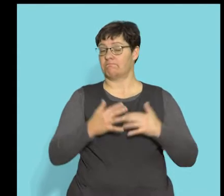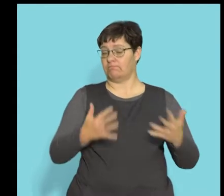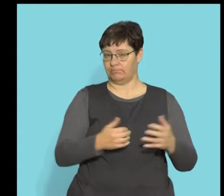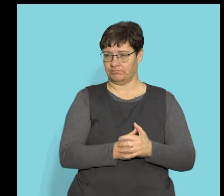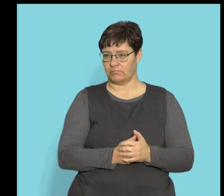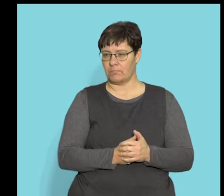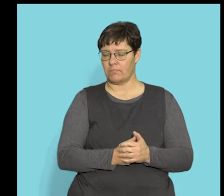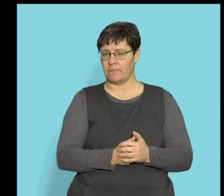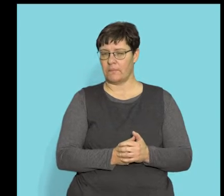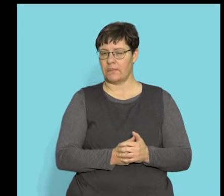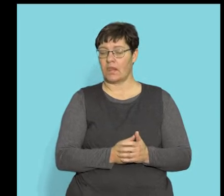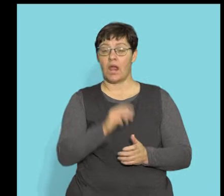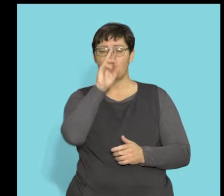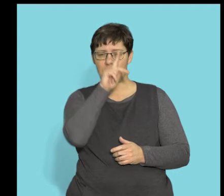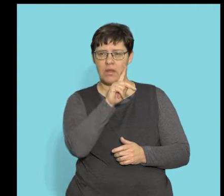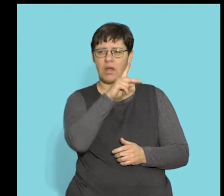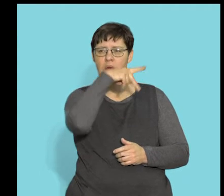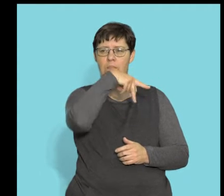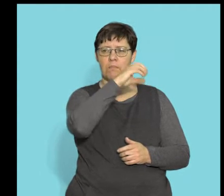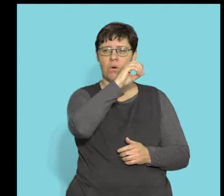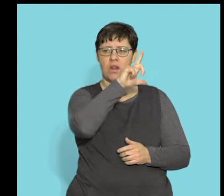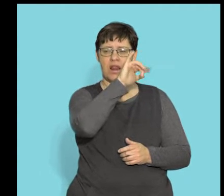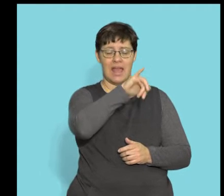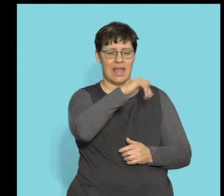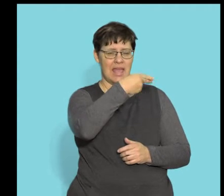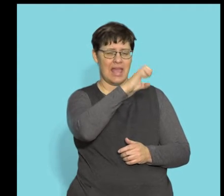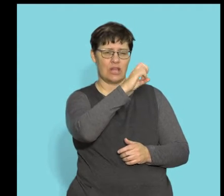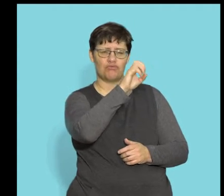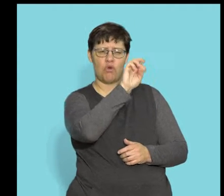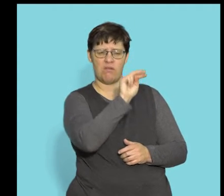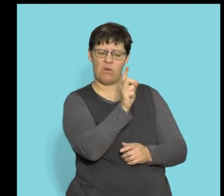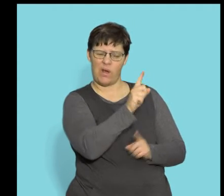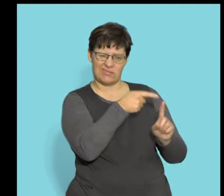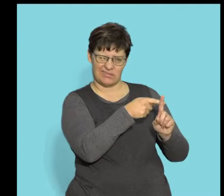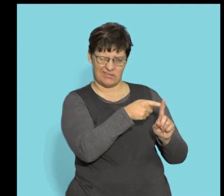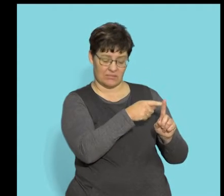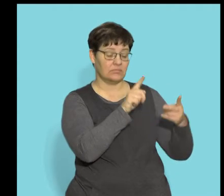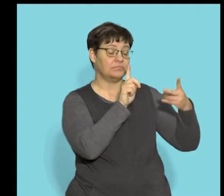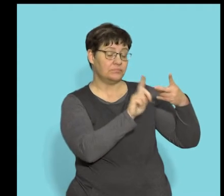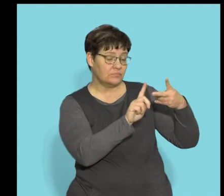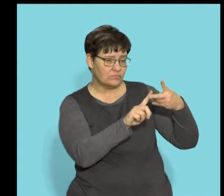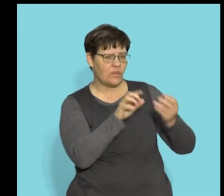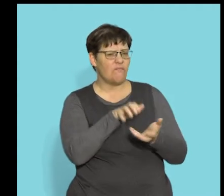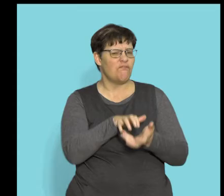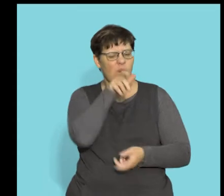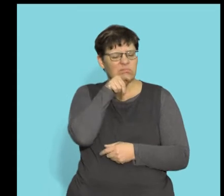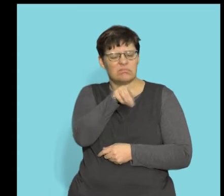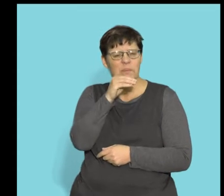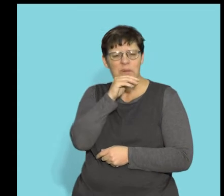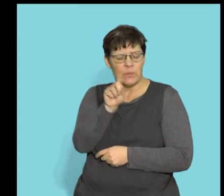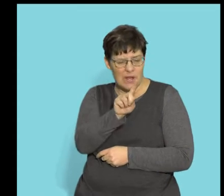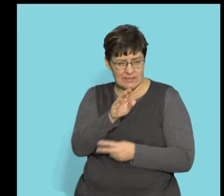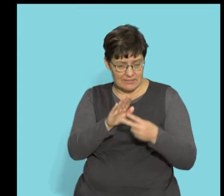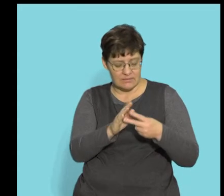So I'm going to remind everyone what a polyhedron is. Then we're going to remind ourselves what volume actually